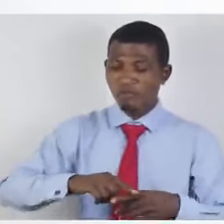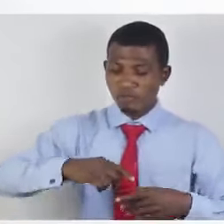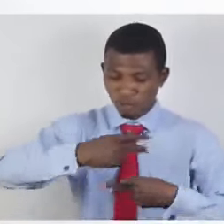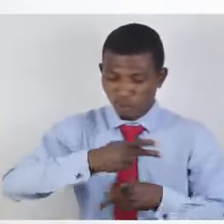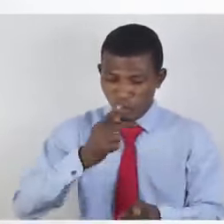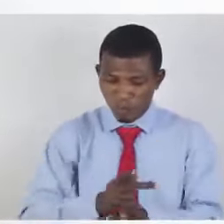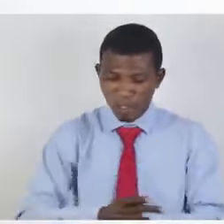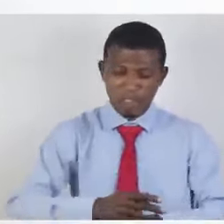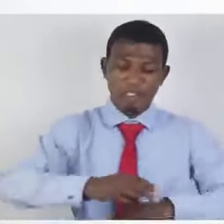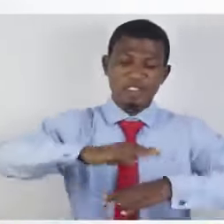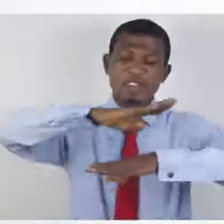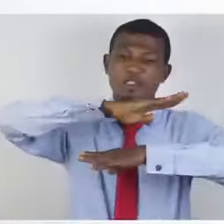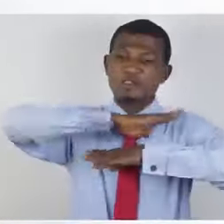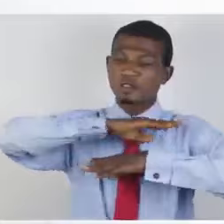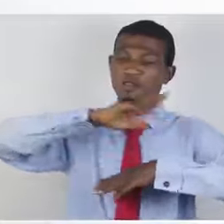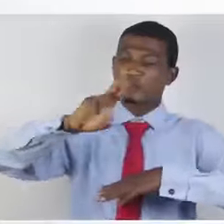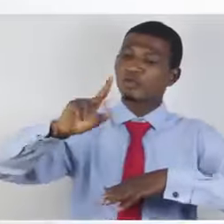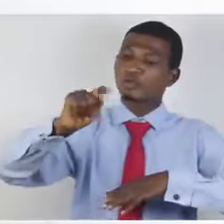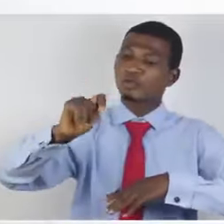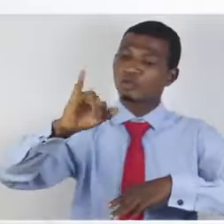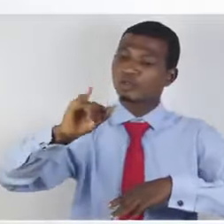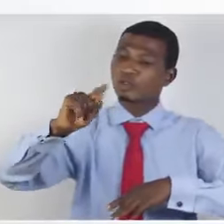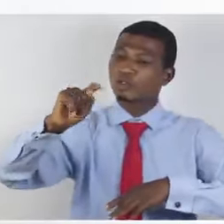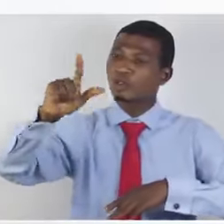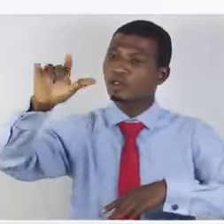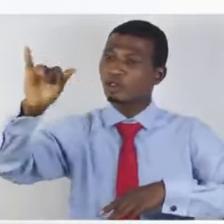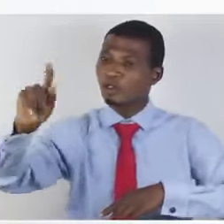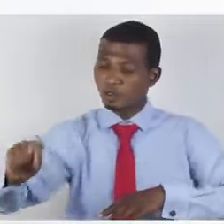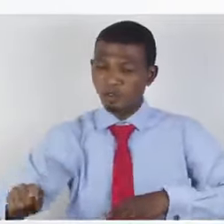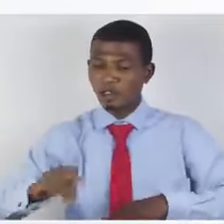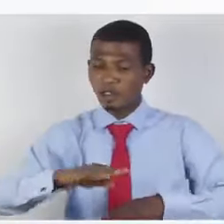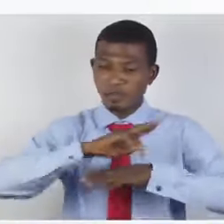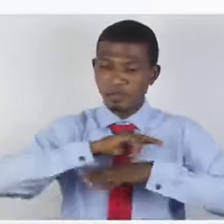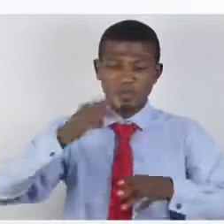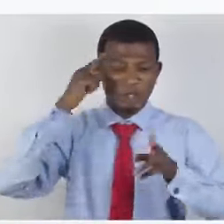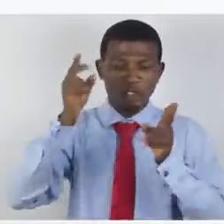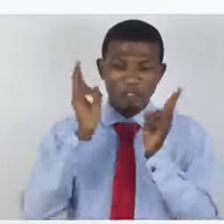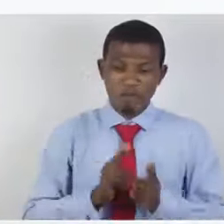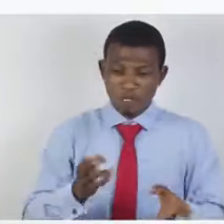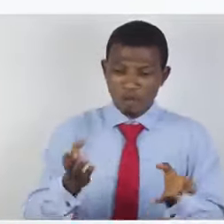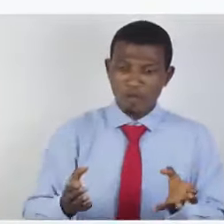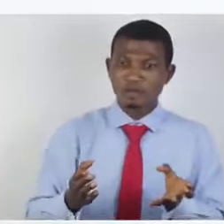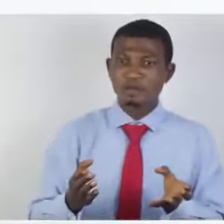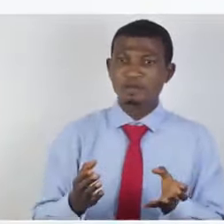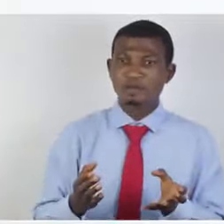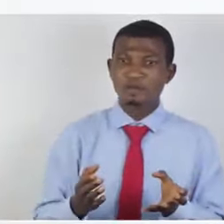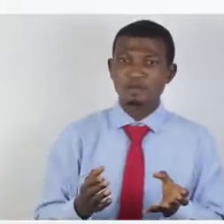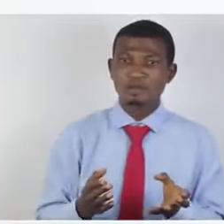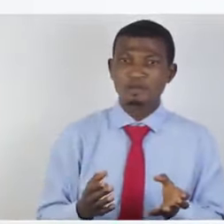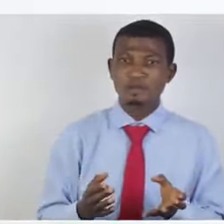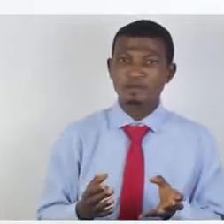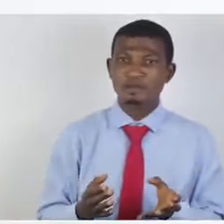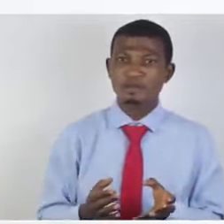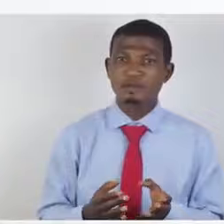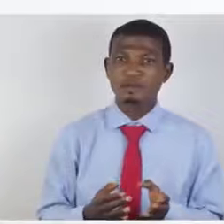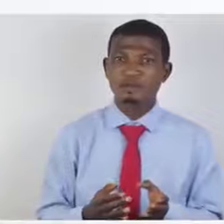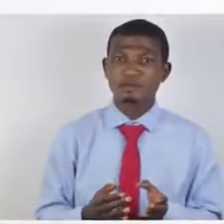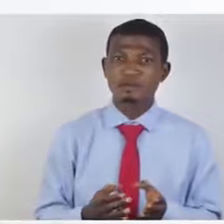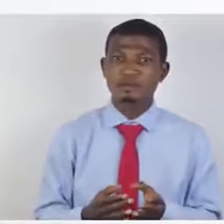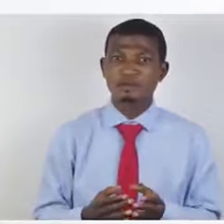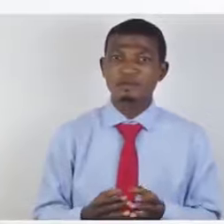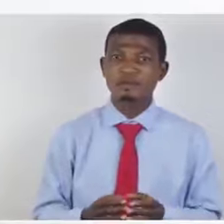to provide utility and satisfaction for human wants.